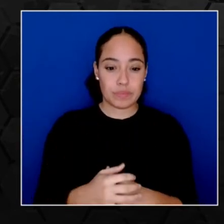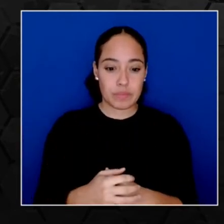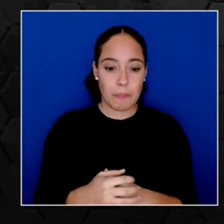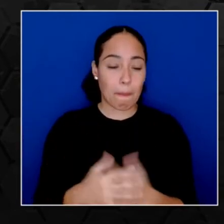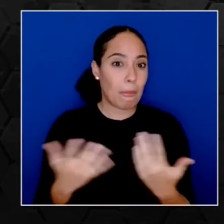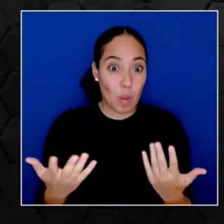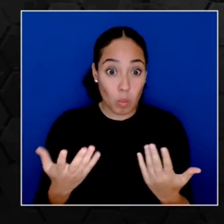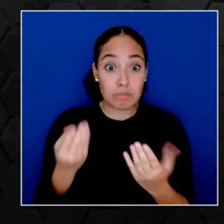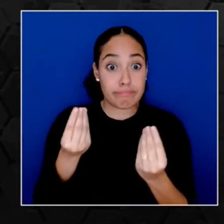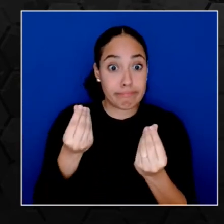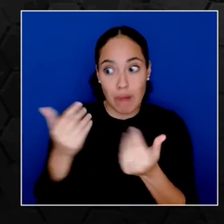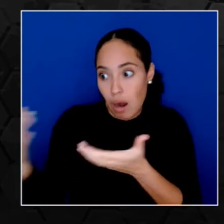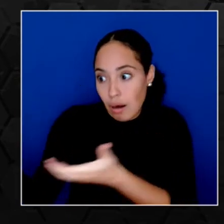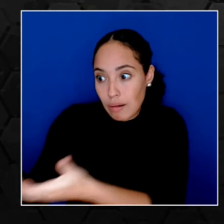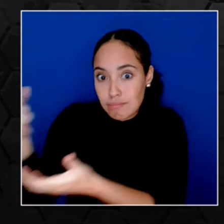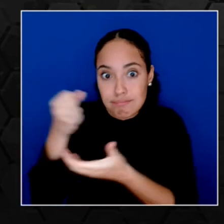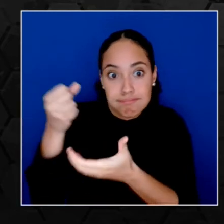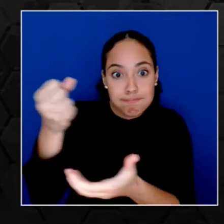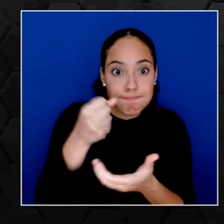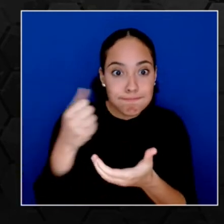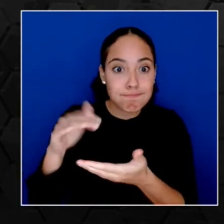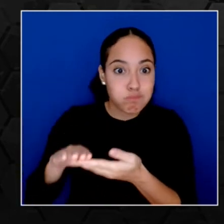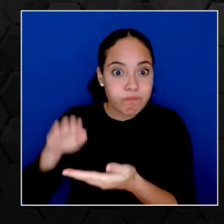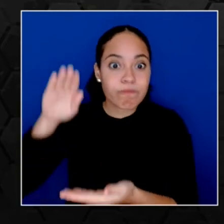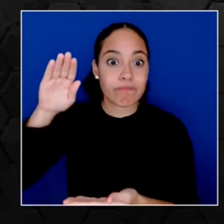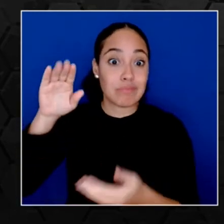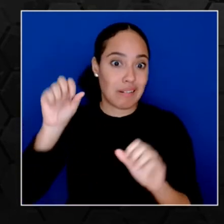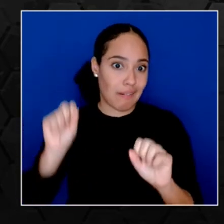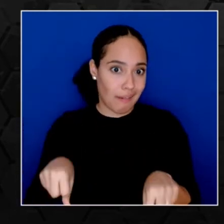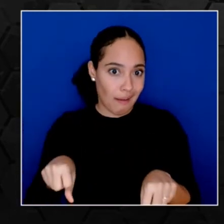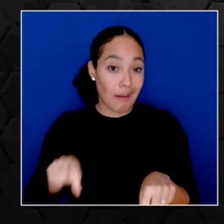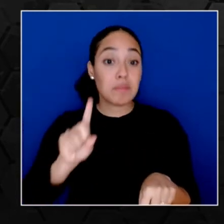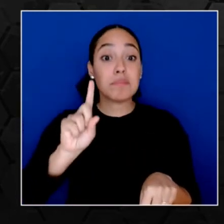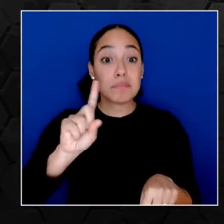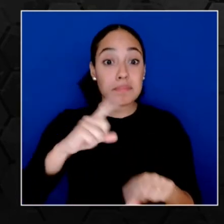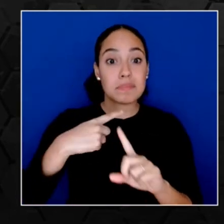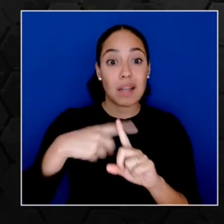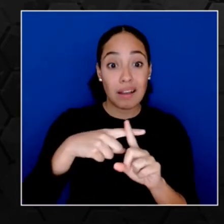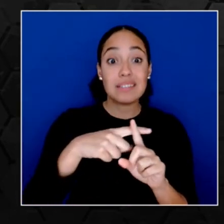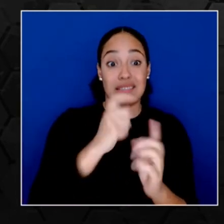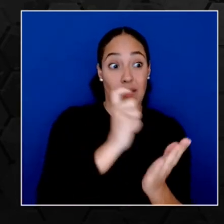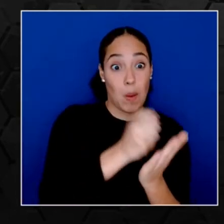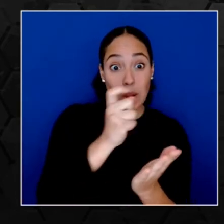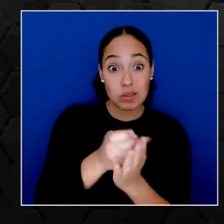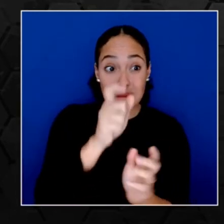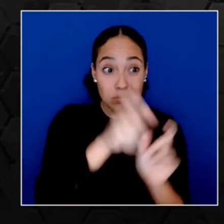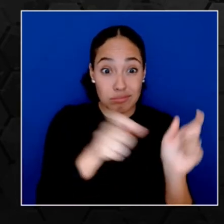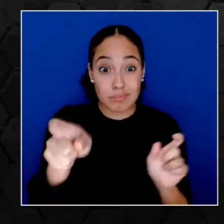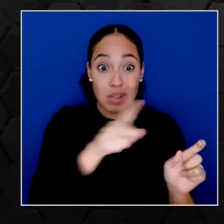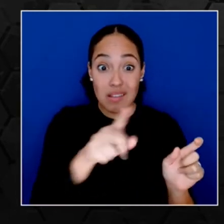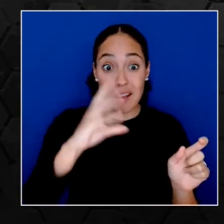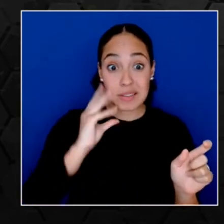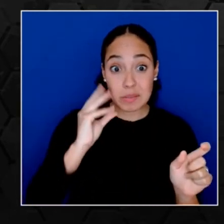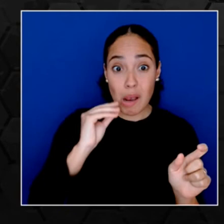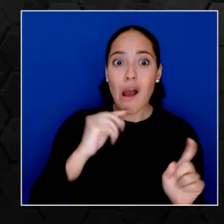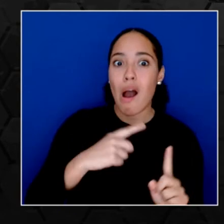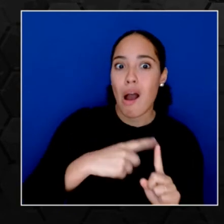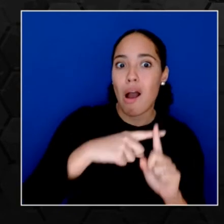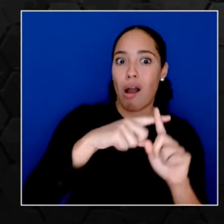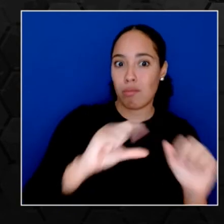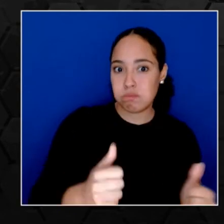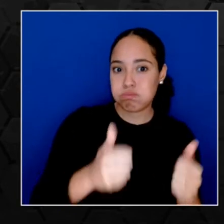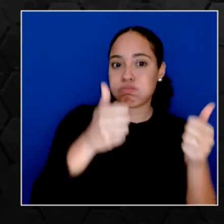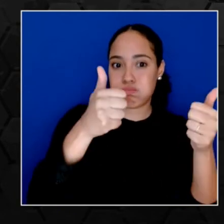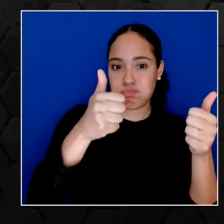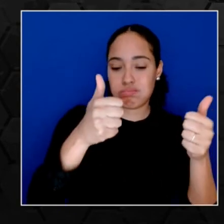etc. So and also they are providing more user experience to the users. So like the only requirement here